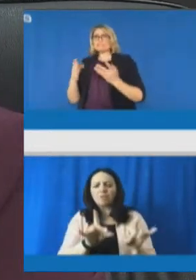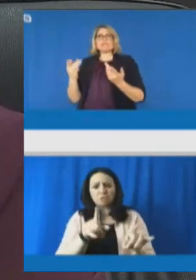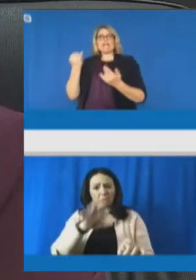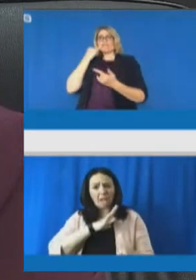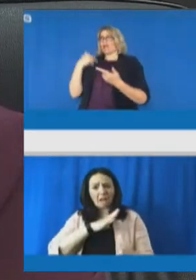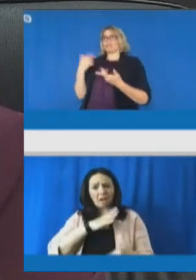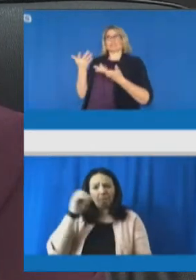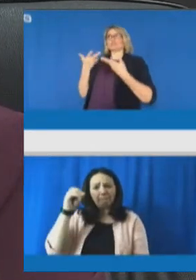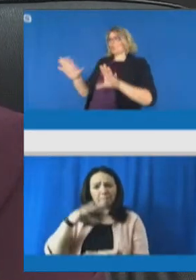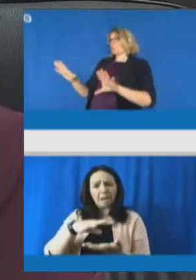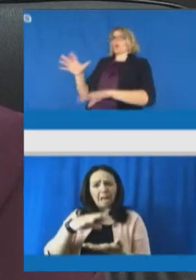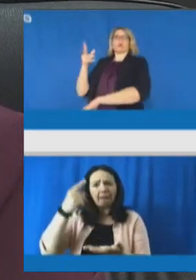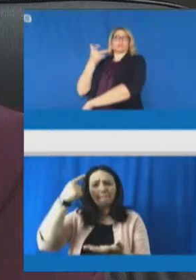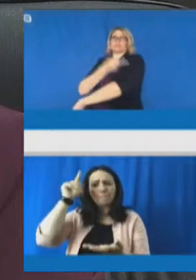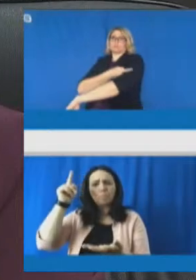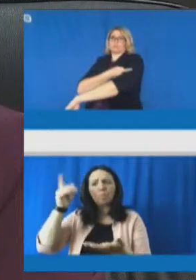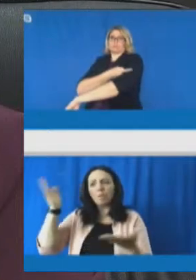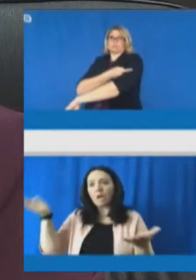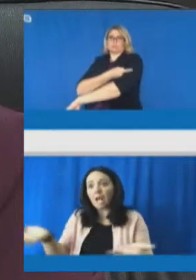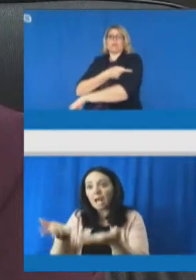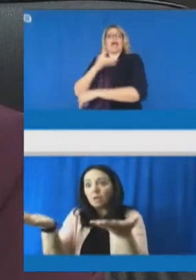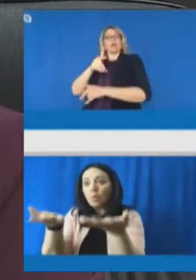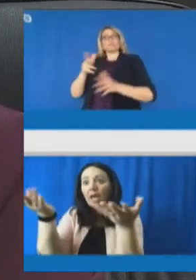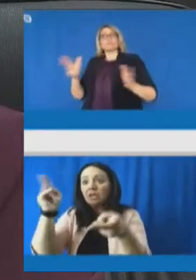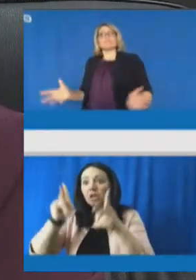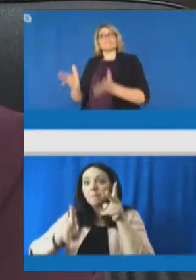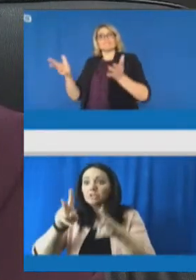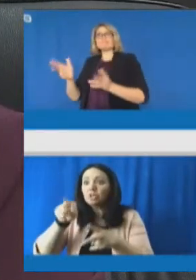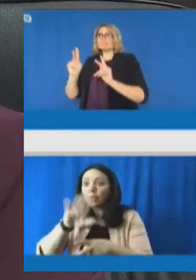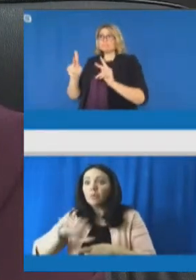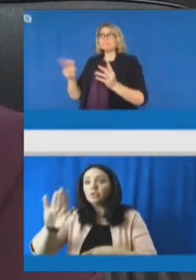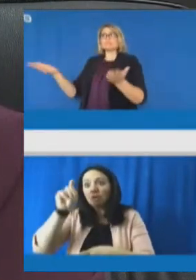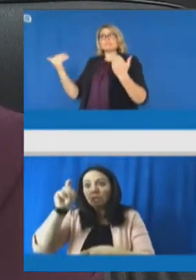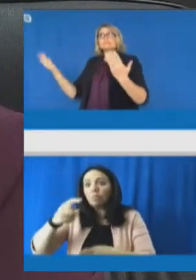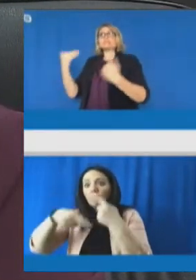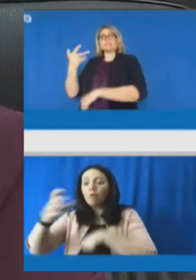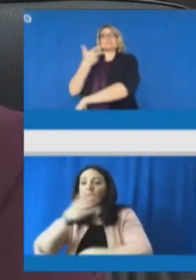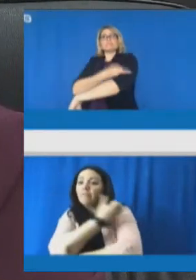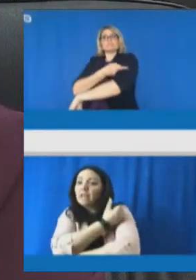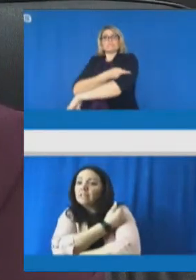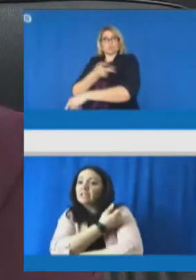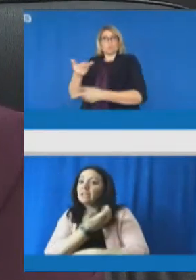vaccins. Certainement, ceux et celles qui